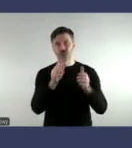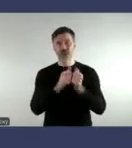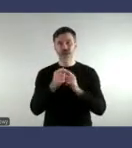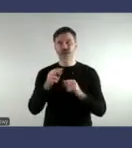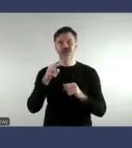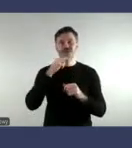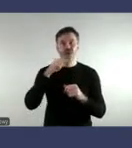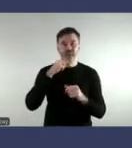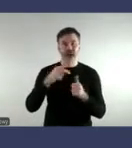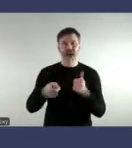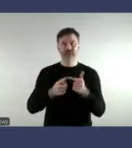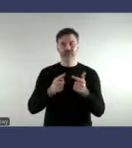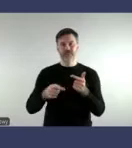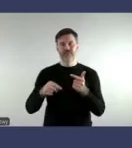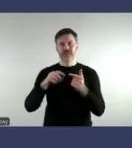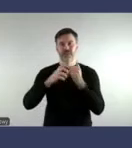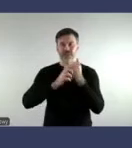to water, sewage,